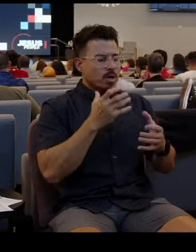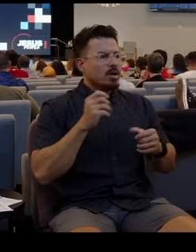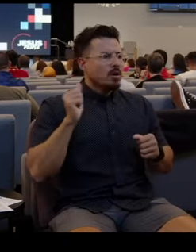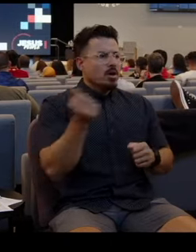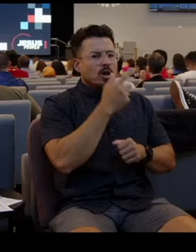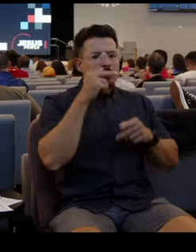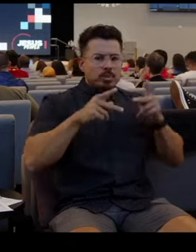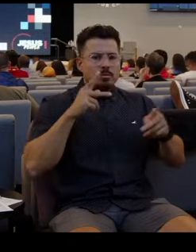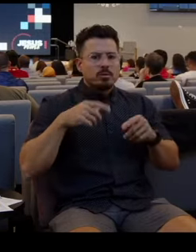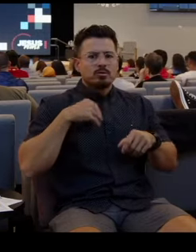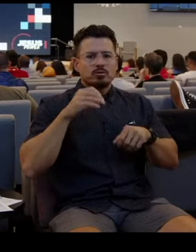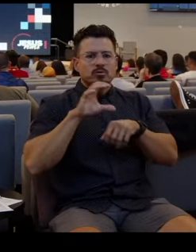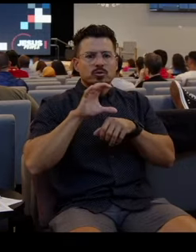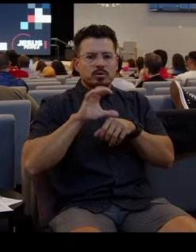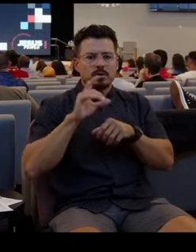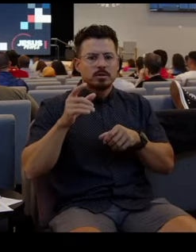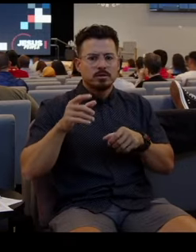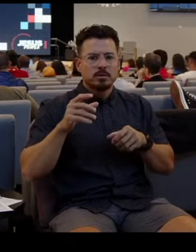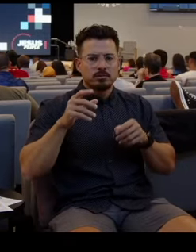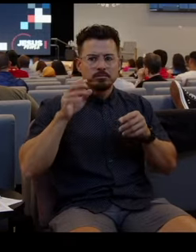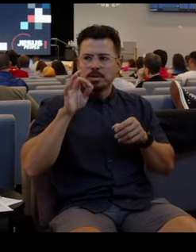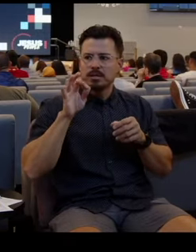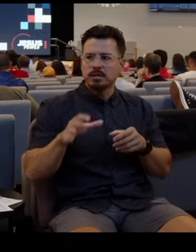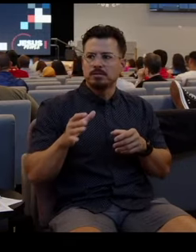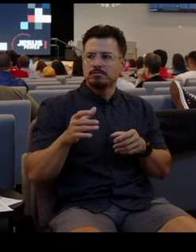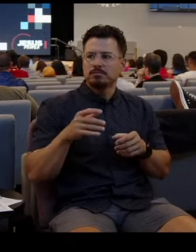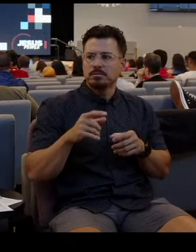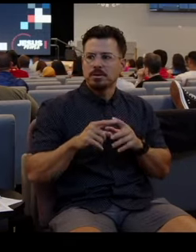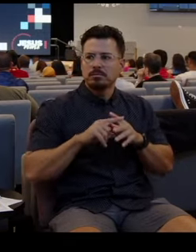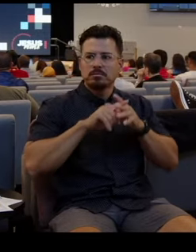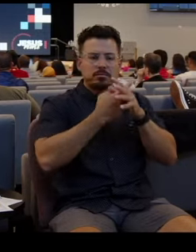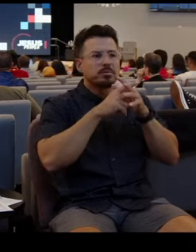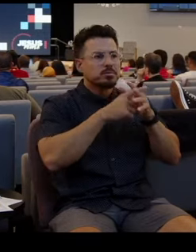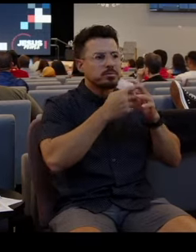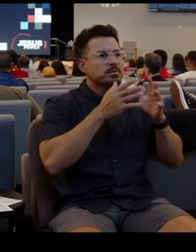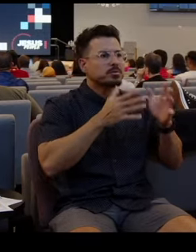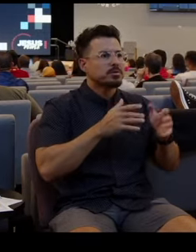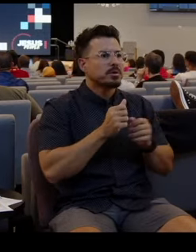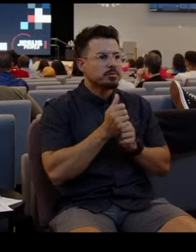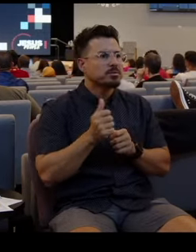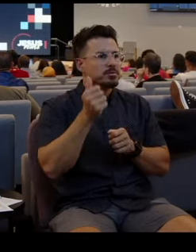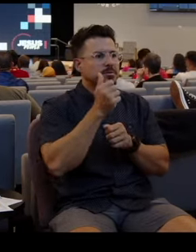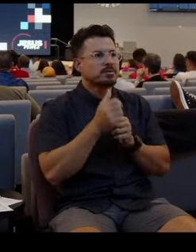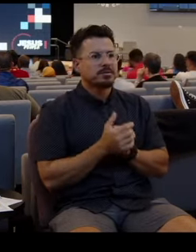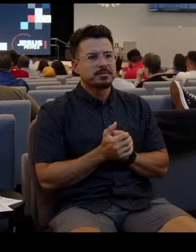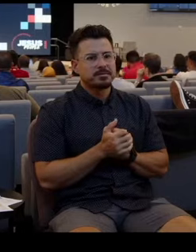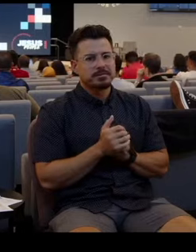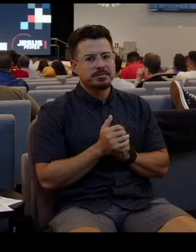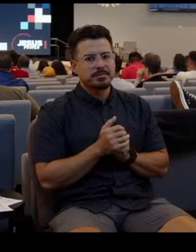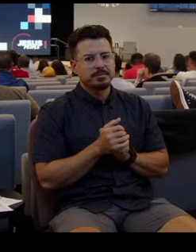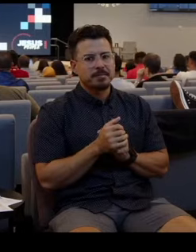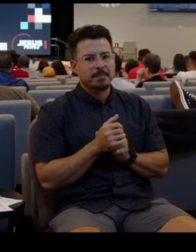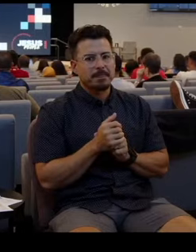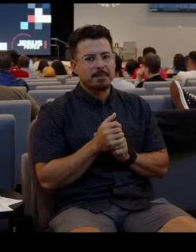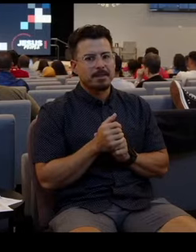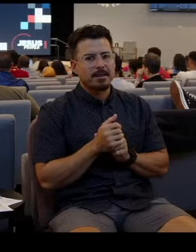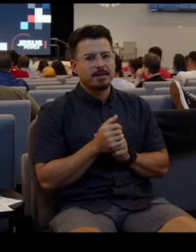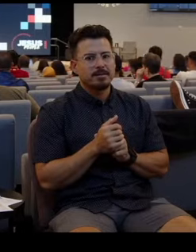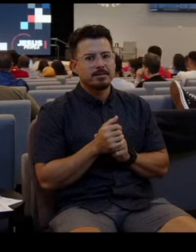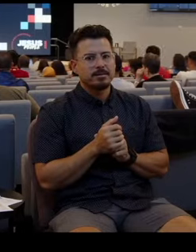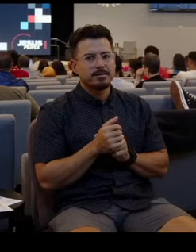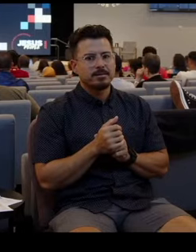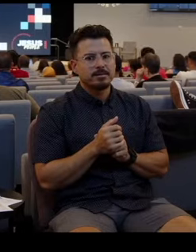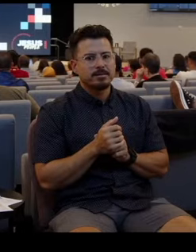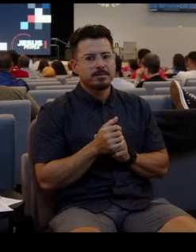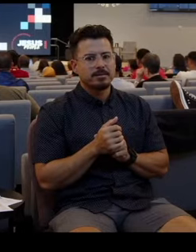don't we? But be careful, man, that you're not just loading this guy down so much. He can't carry